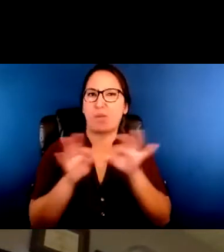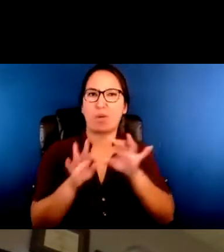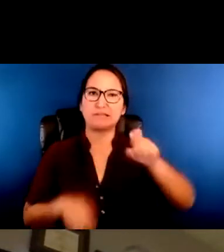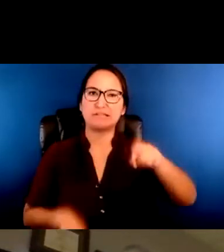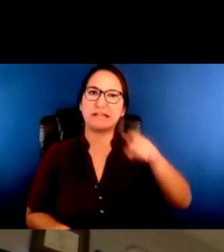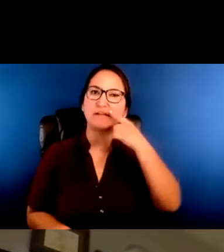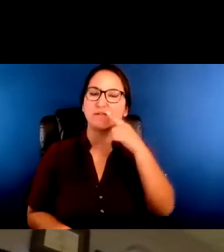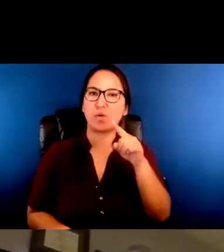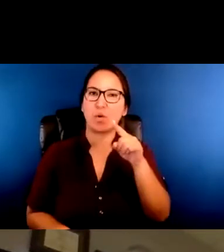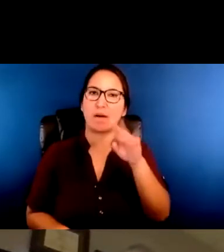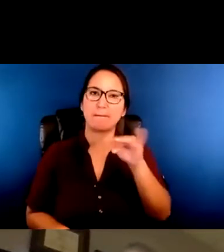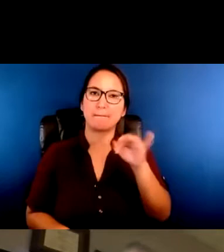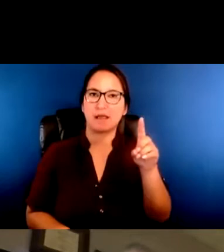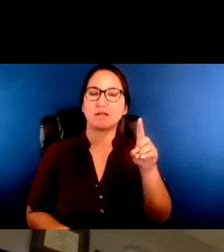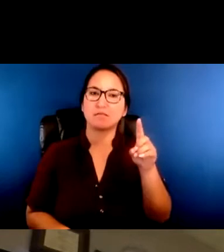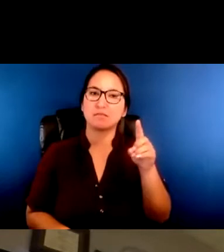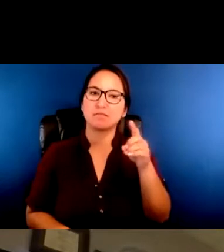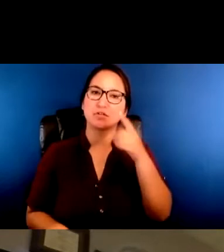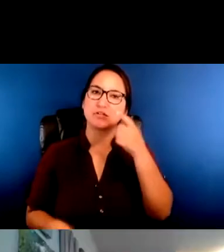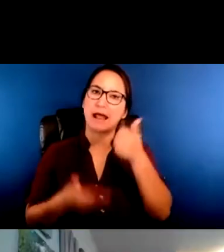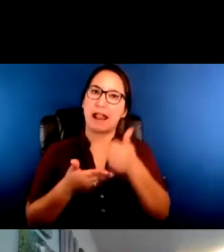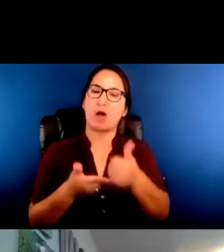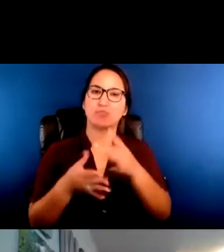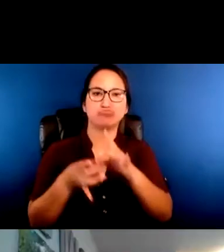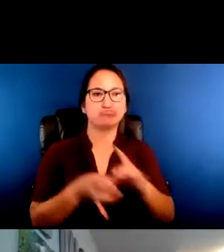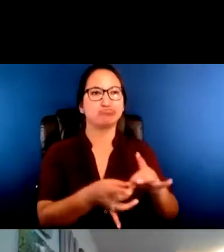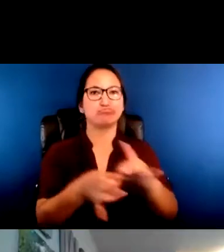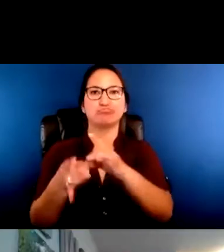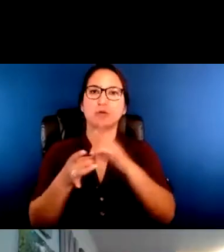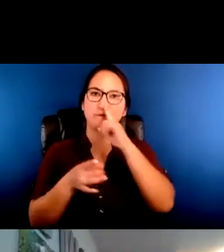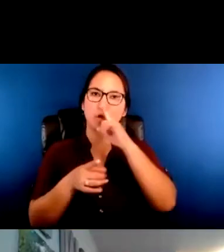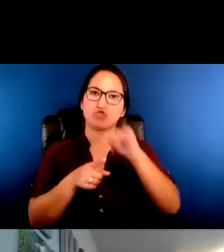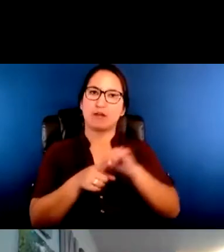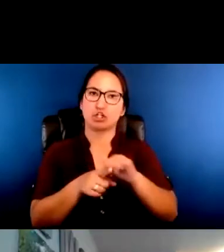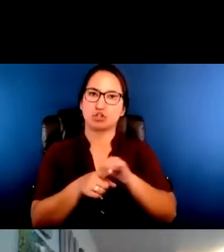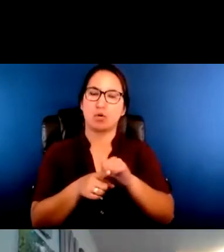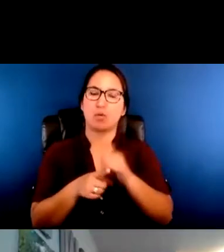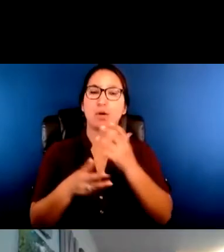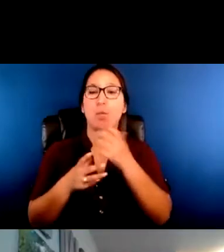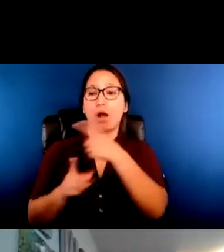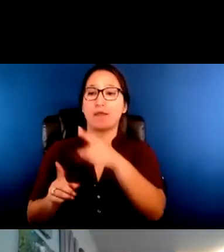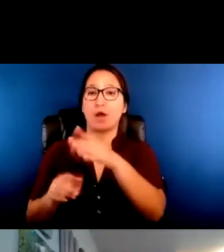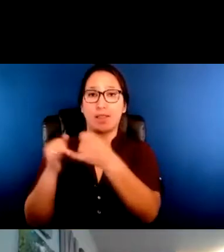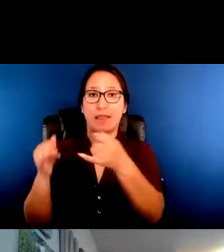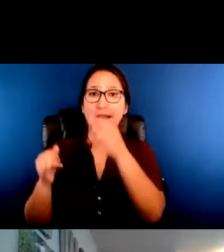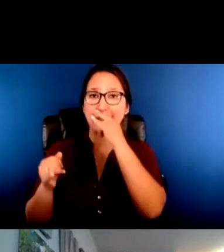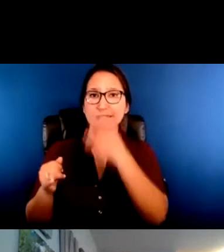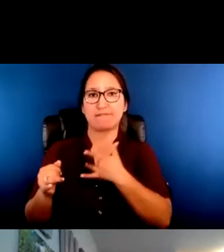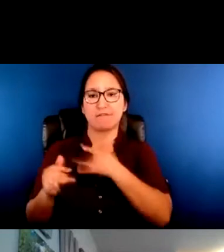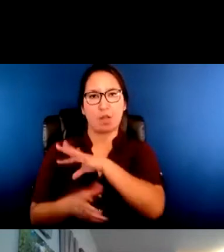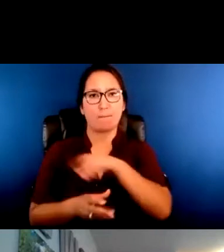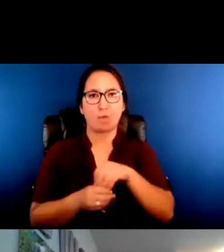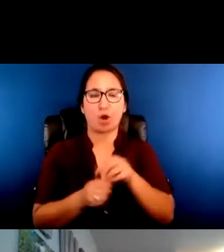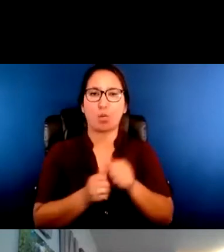rehearsal. And we want our at-home kids to feel as much a part of our rehearsals every day as possible. So for us, it's really, really